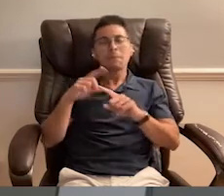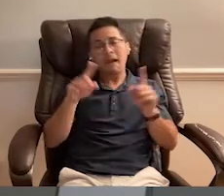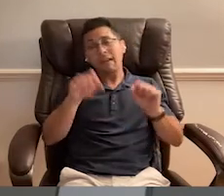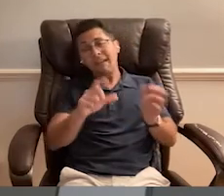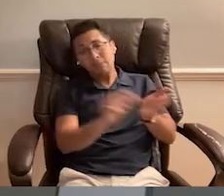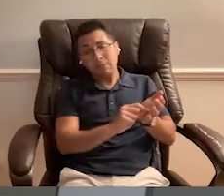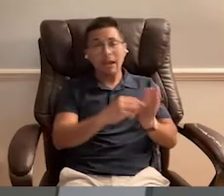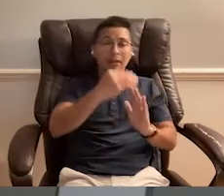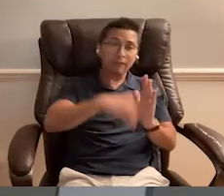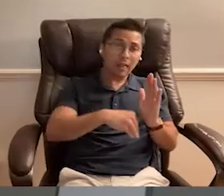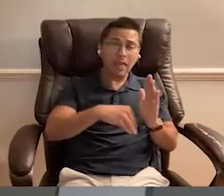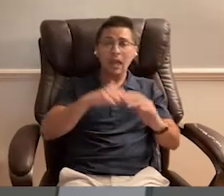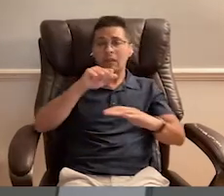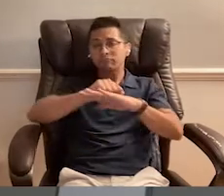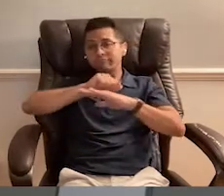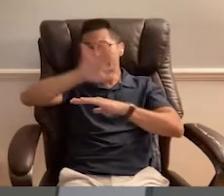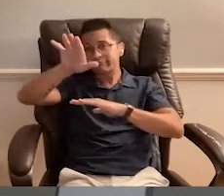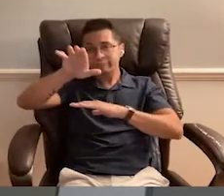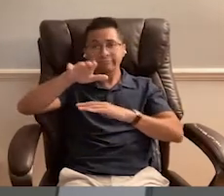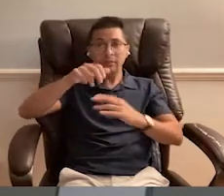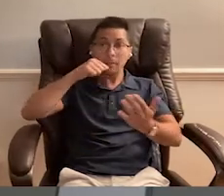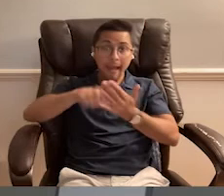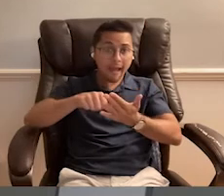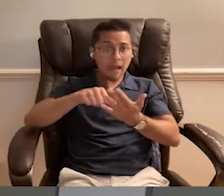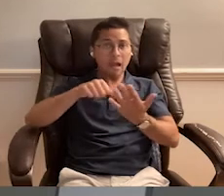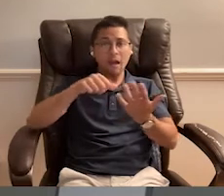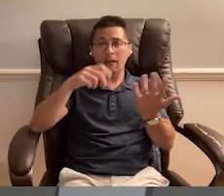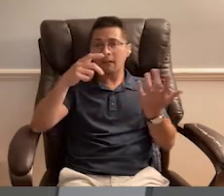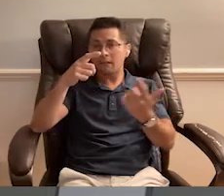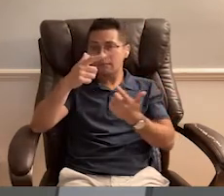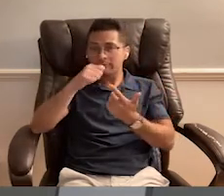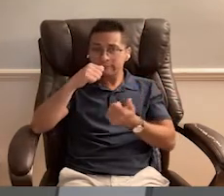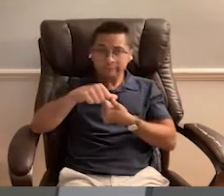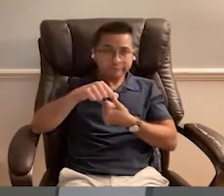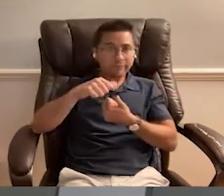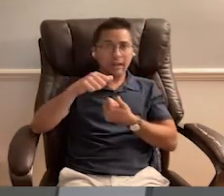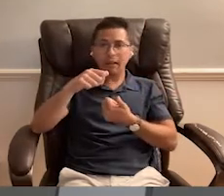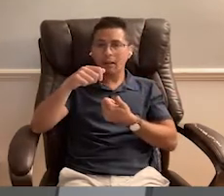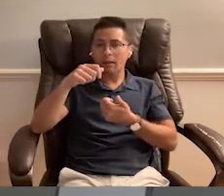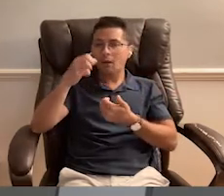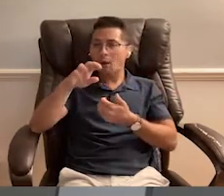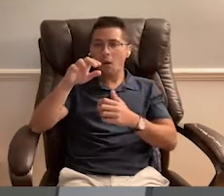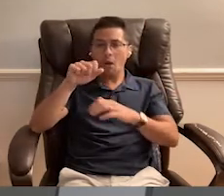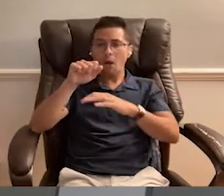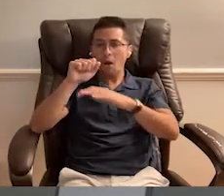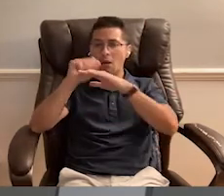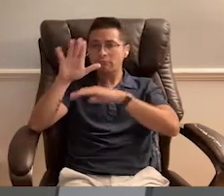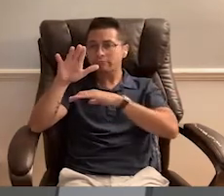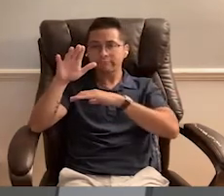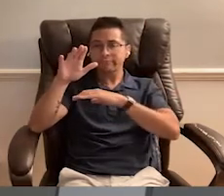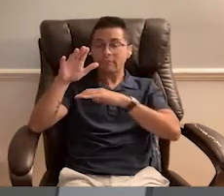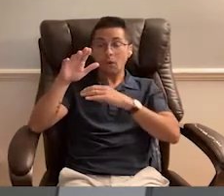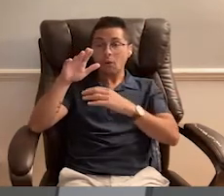fill it in online, but you can print it, fill it in, and send it in either by mail, fax,